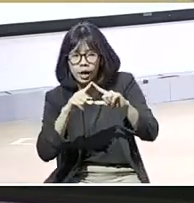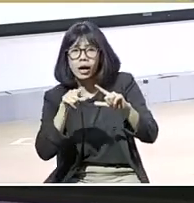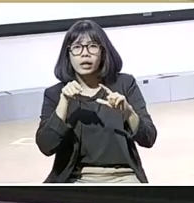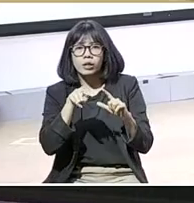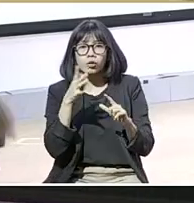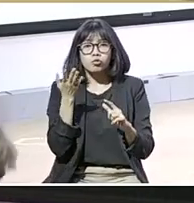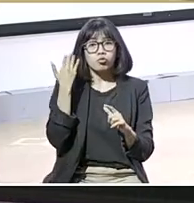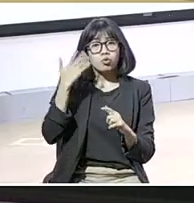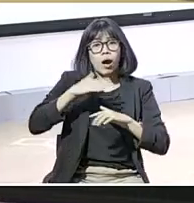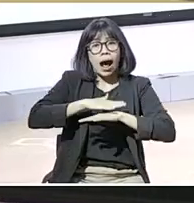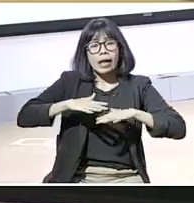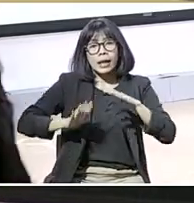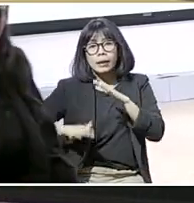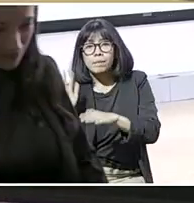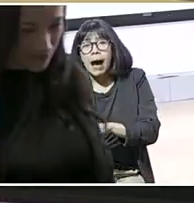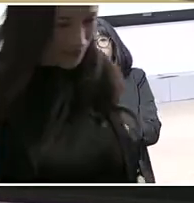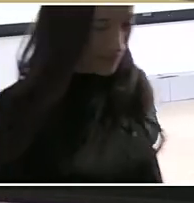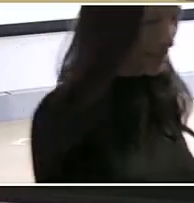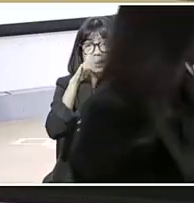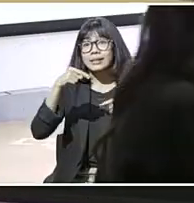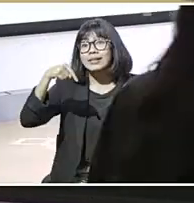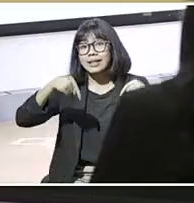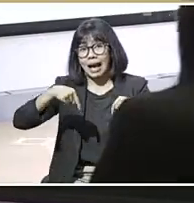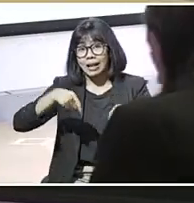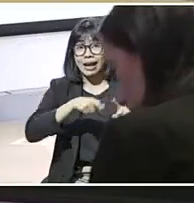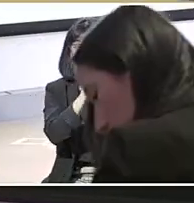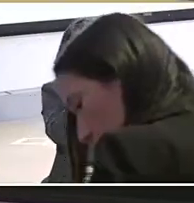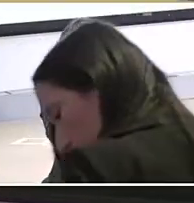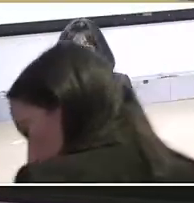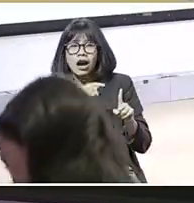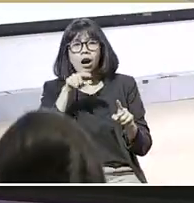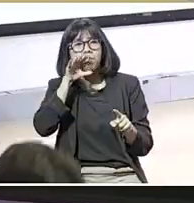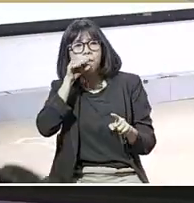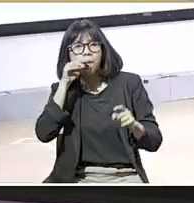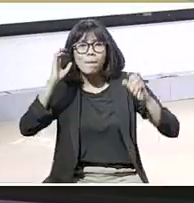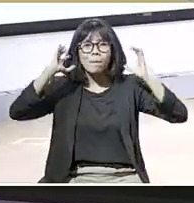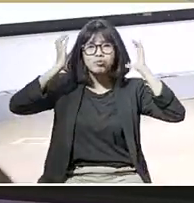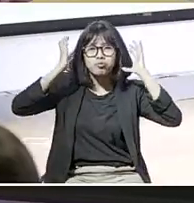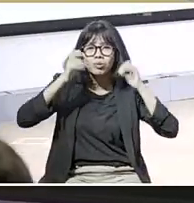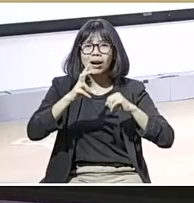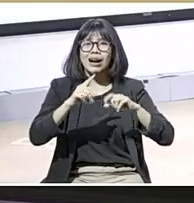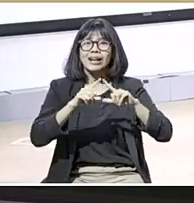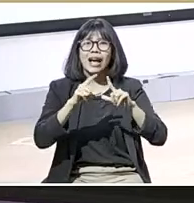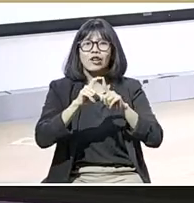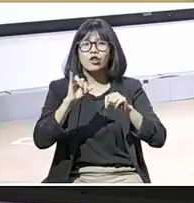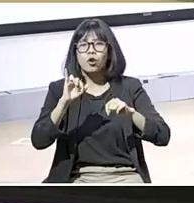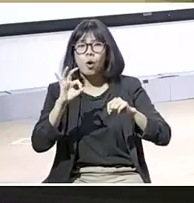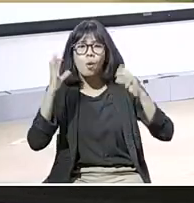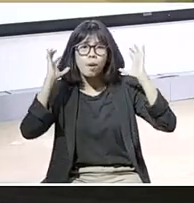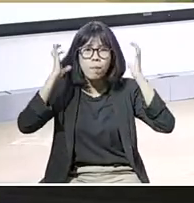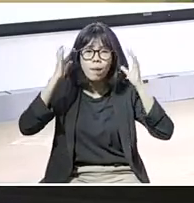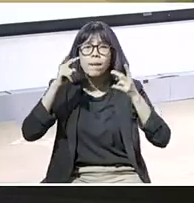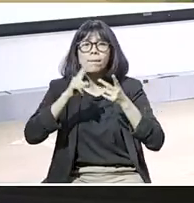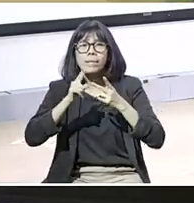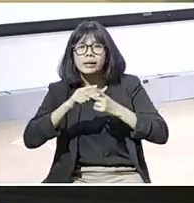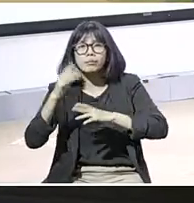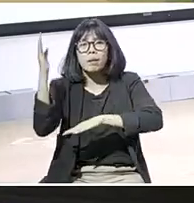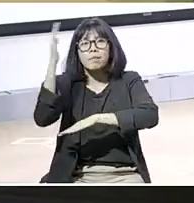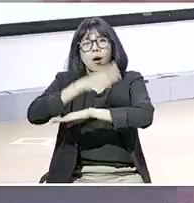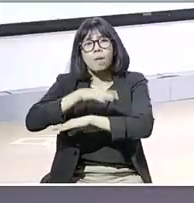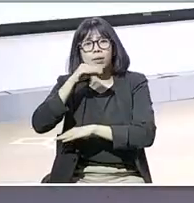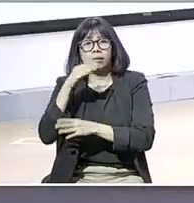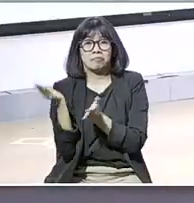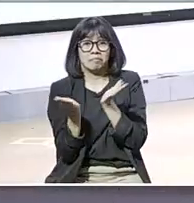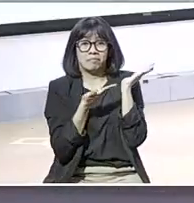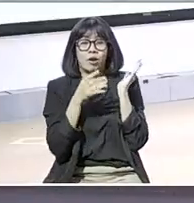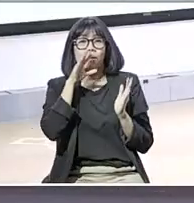Indonesian Basketball League, and currently he is a radio announcer and news anchor. So everyone, give it up to Ralphie Nasution.